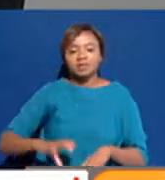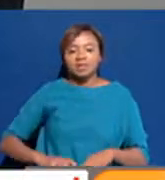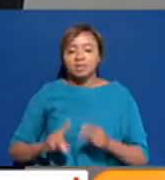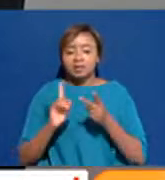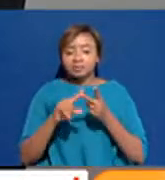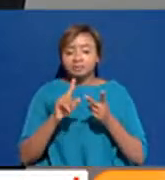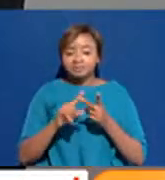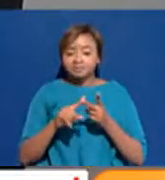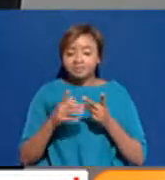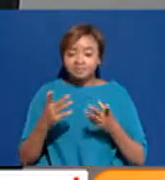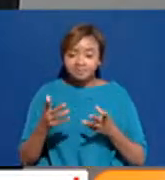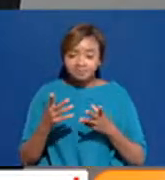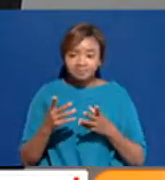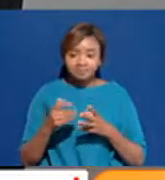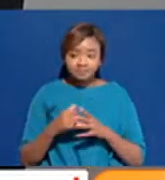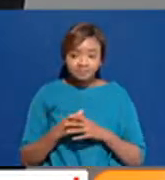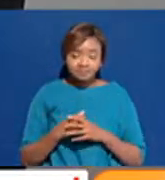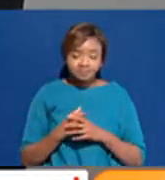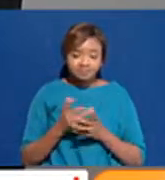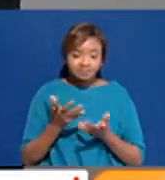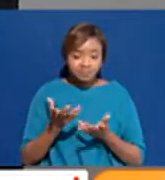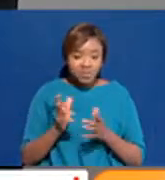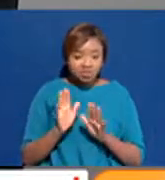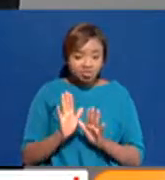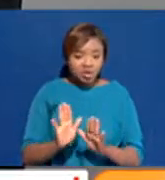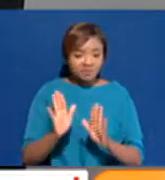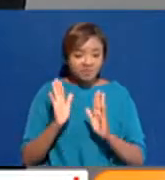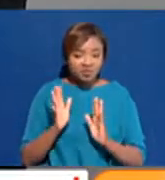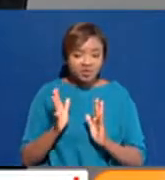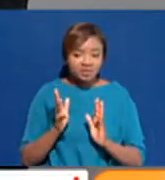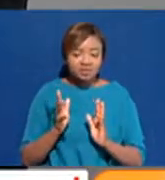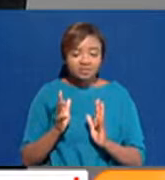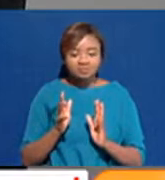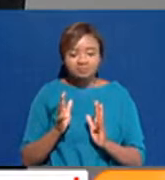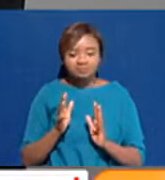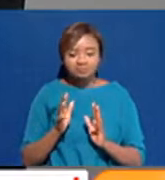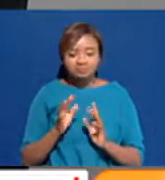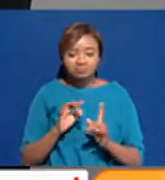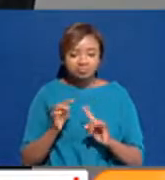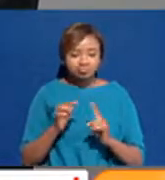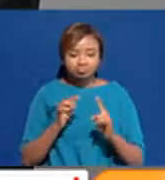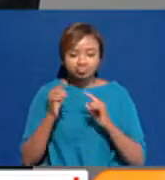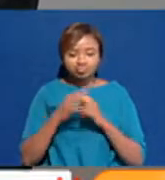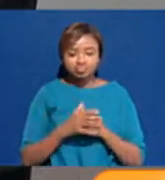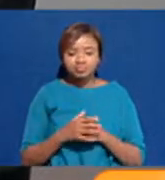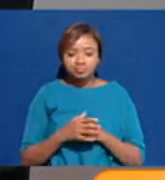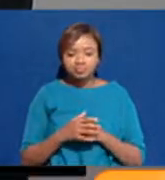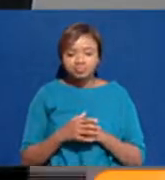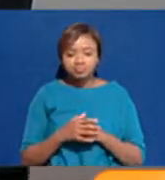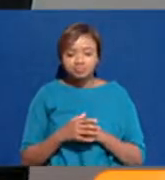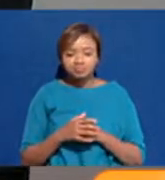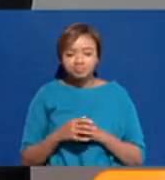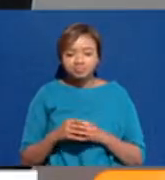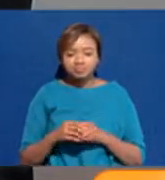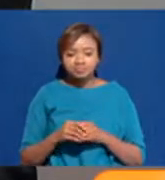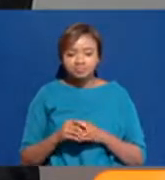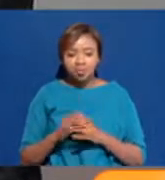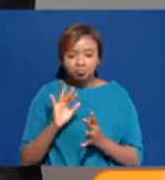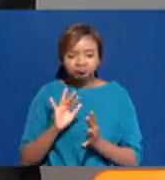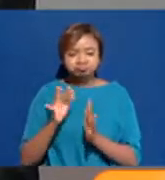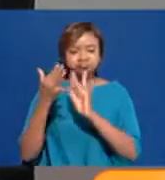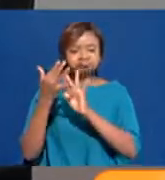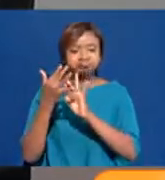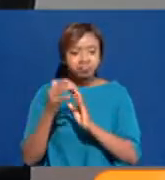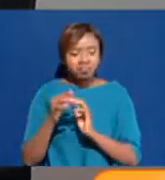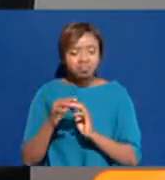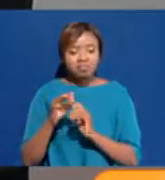well, let's avoid provocation. And this I say also in terms of the